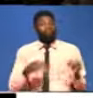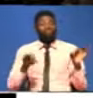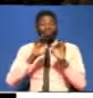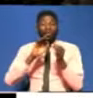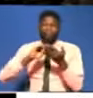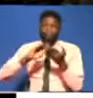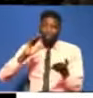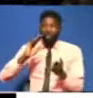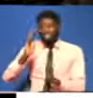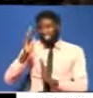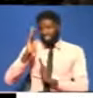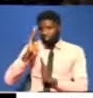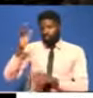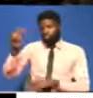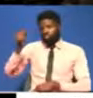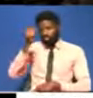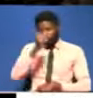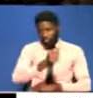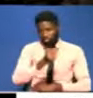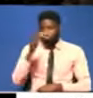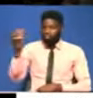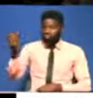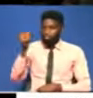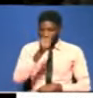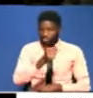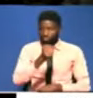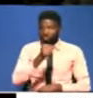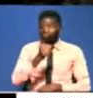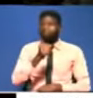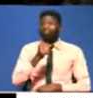personnel. Kwa hizo sehemu nimesema na mambo ya